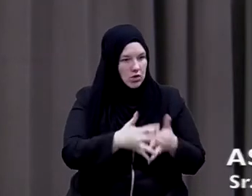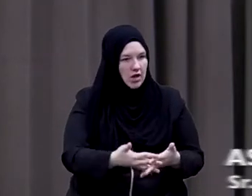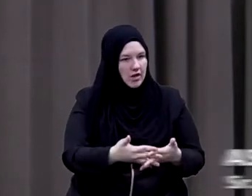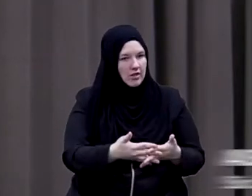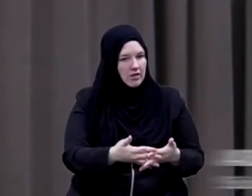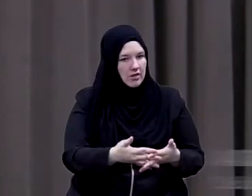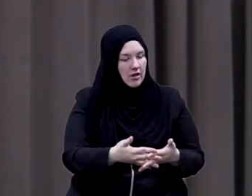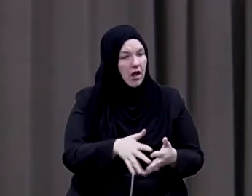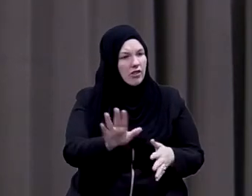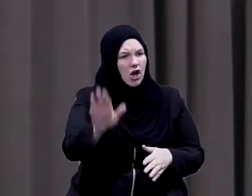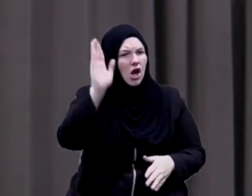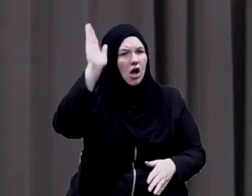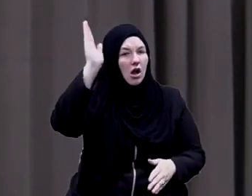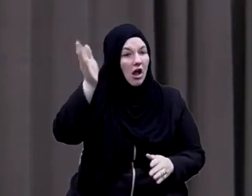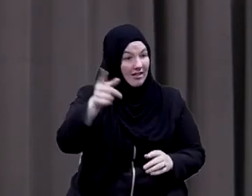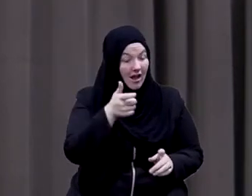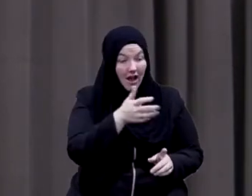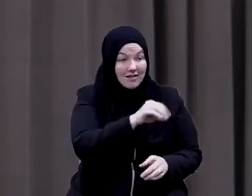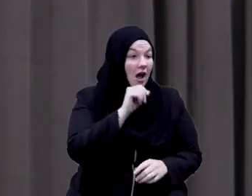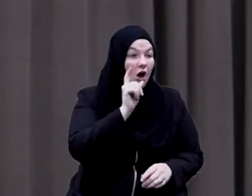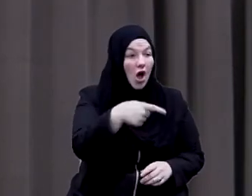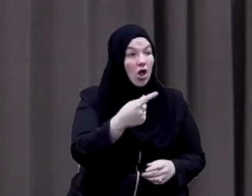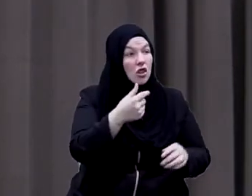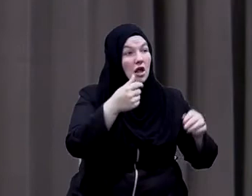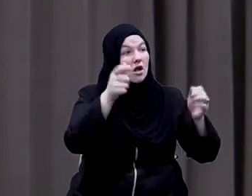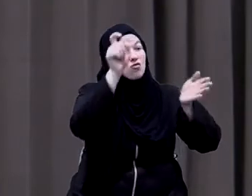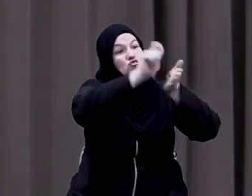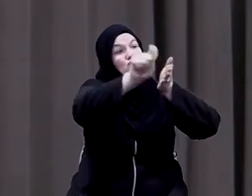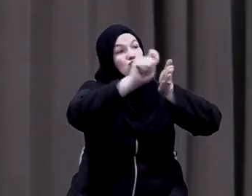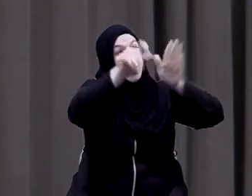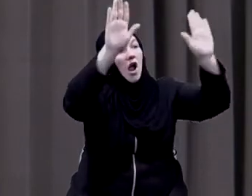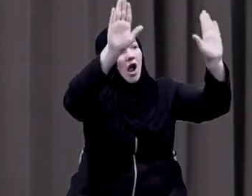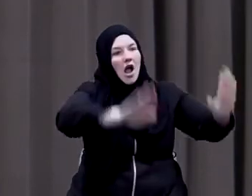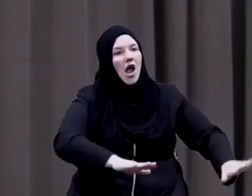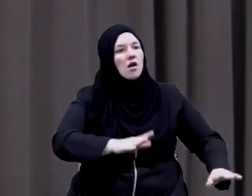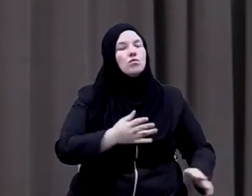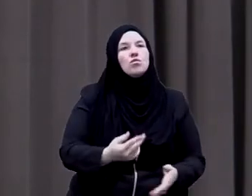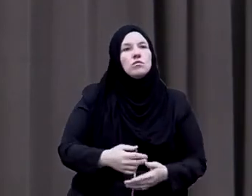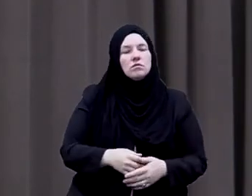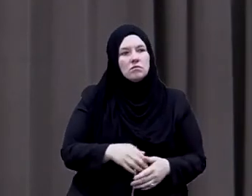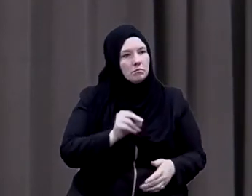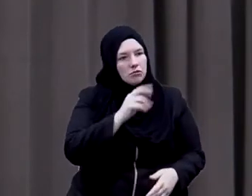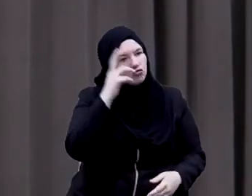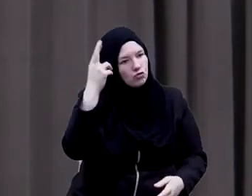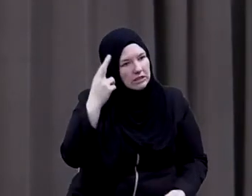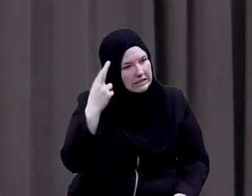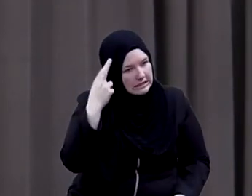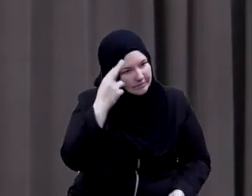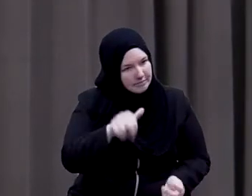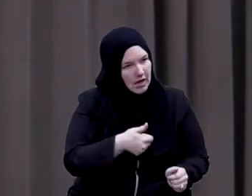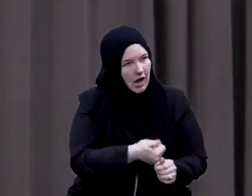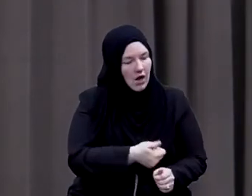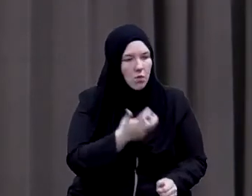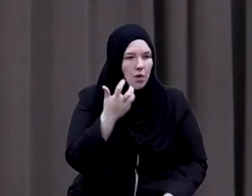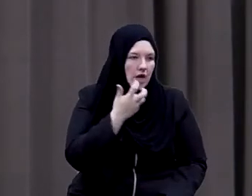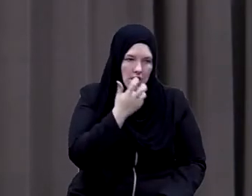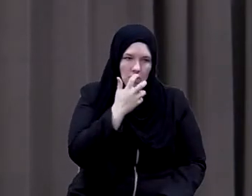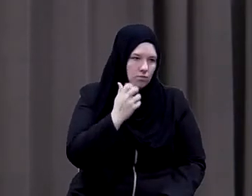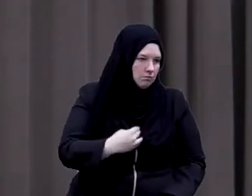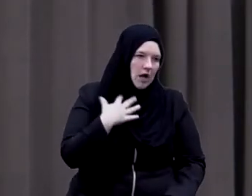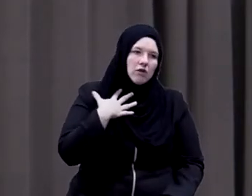Their presentations were great, and their reasoning was amazing. They were